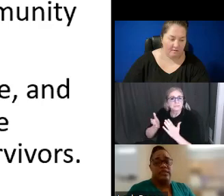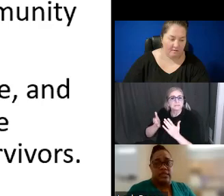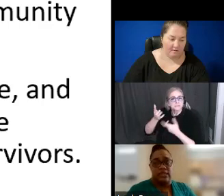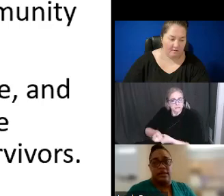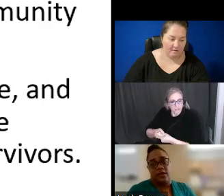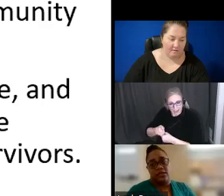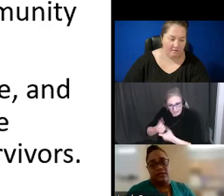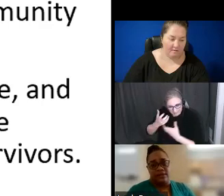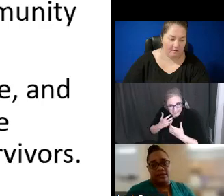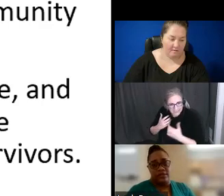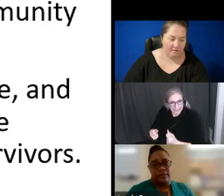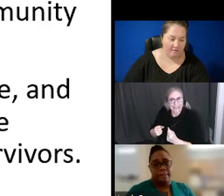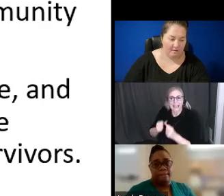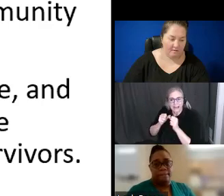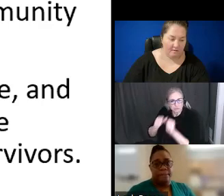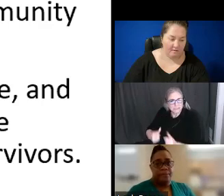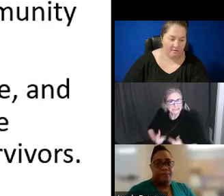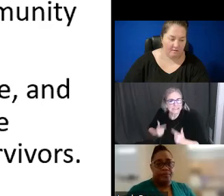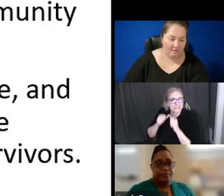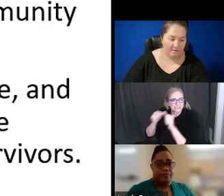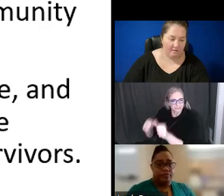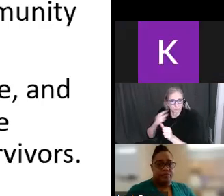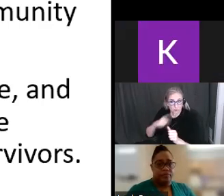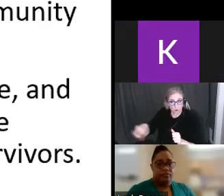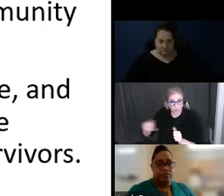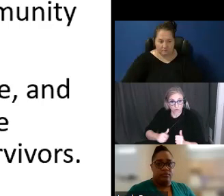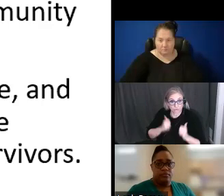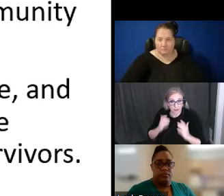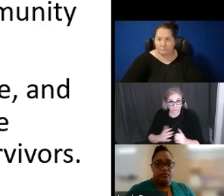promotes resilience amongst survivors.